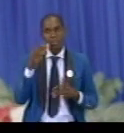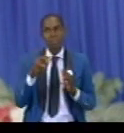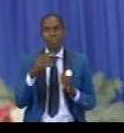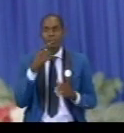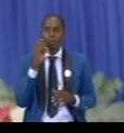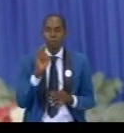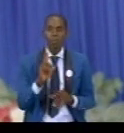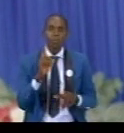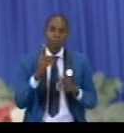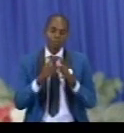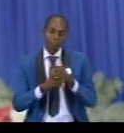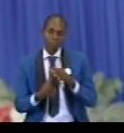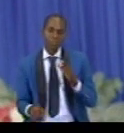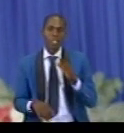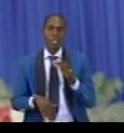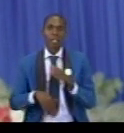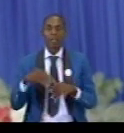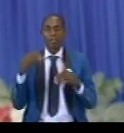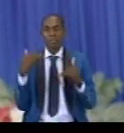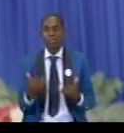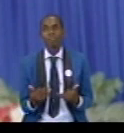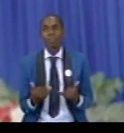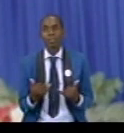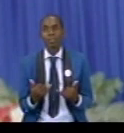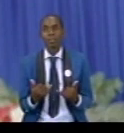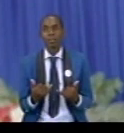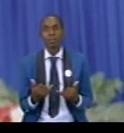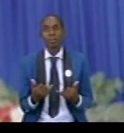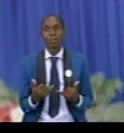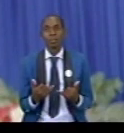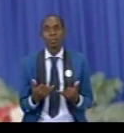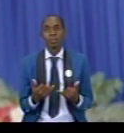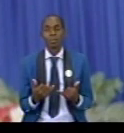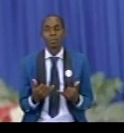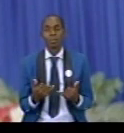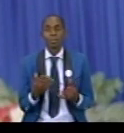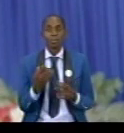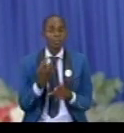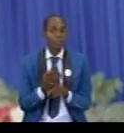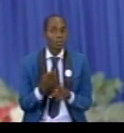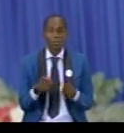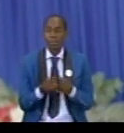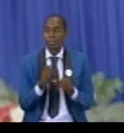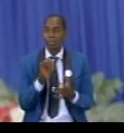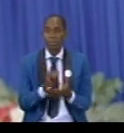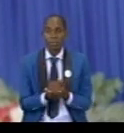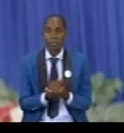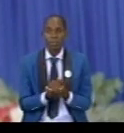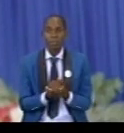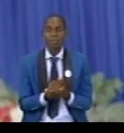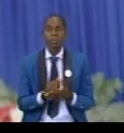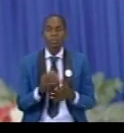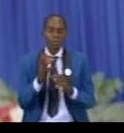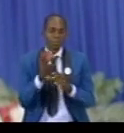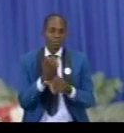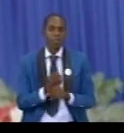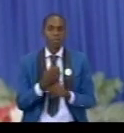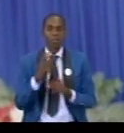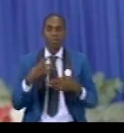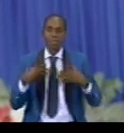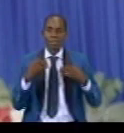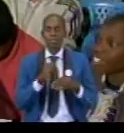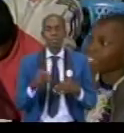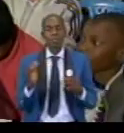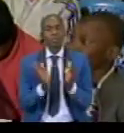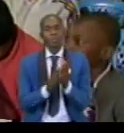vanish right now in Jesus' name. Like that, I just take heal. Praise thy